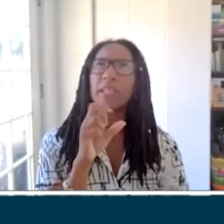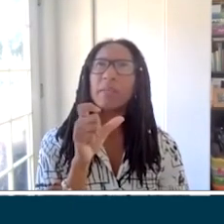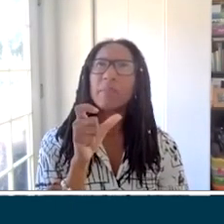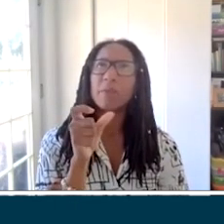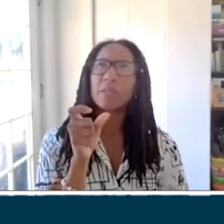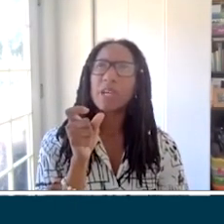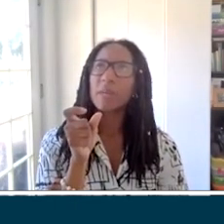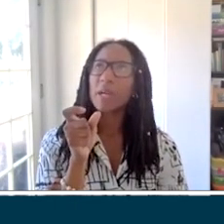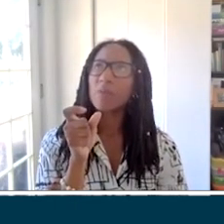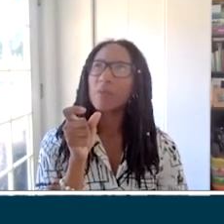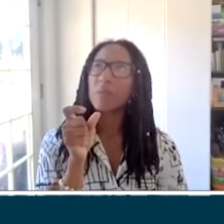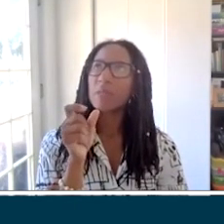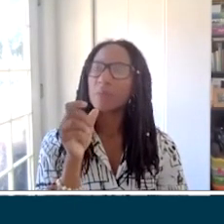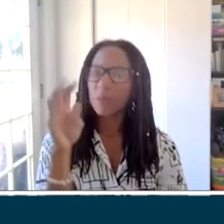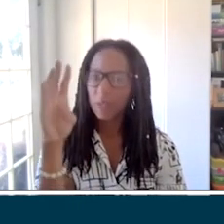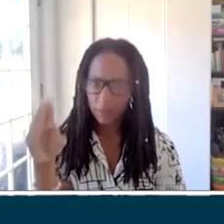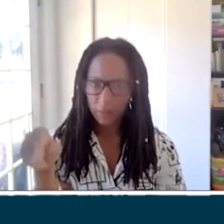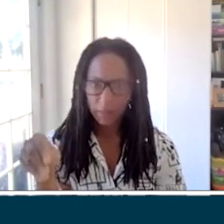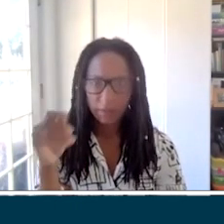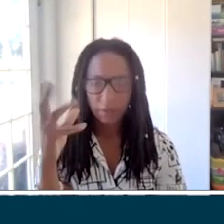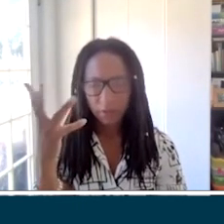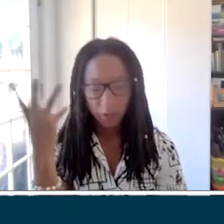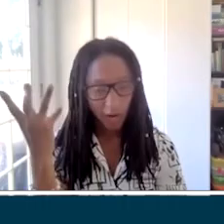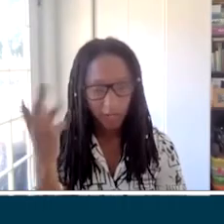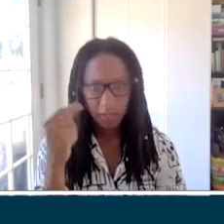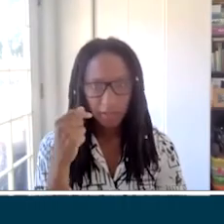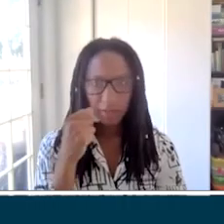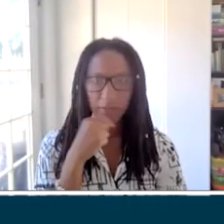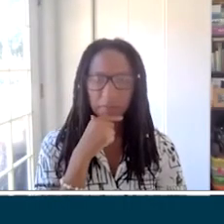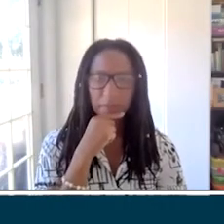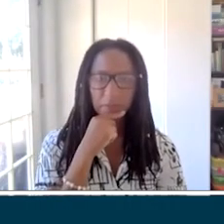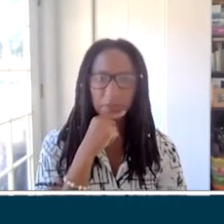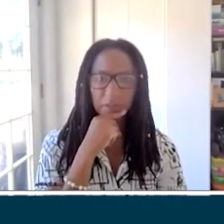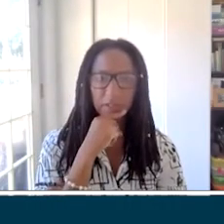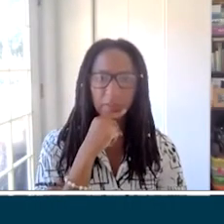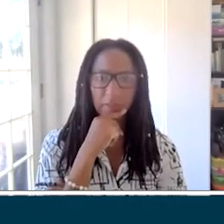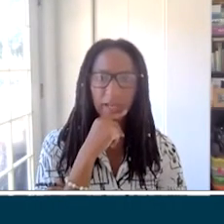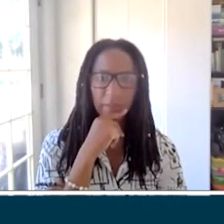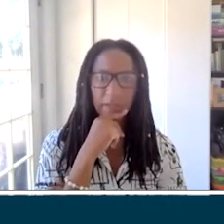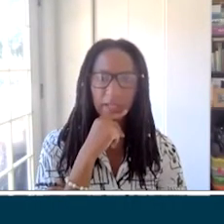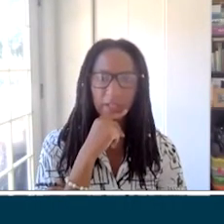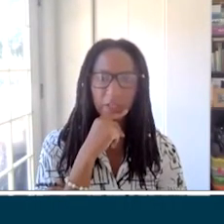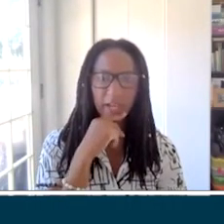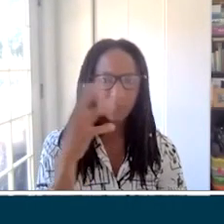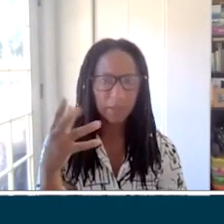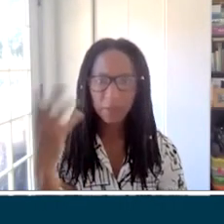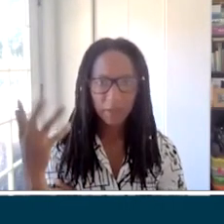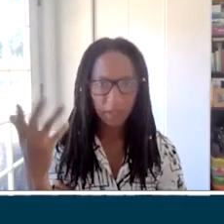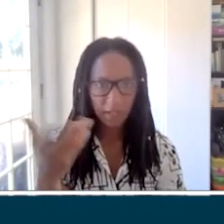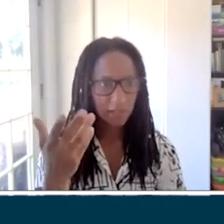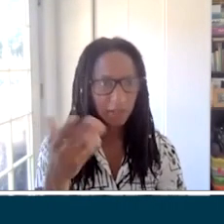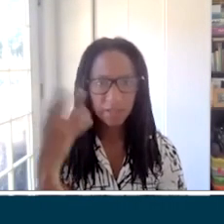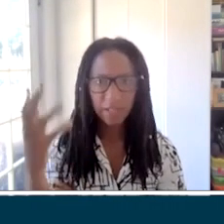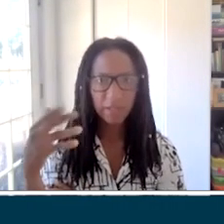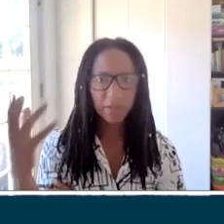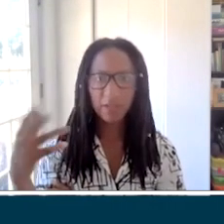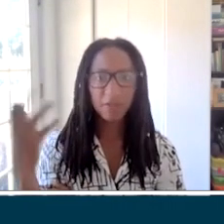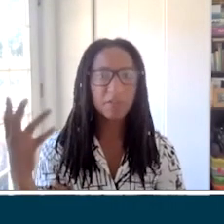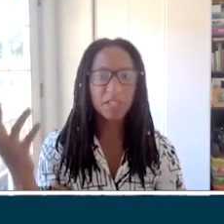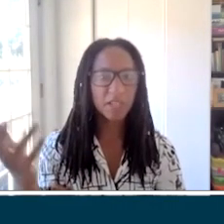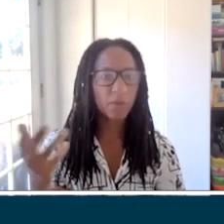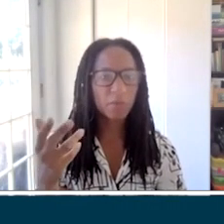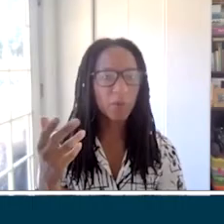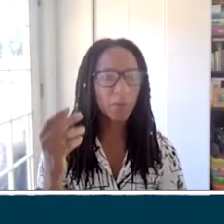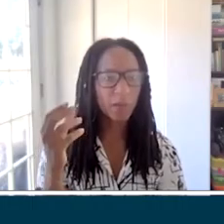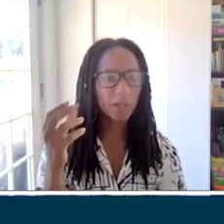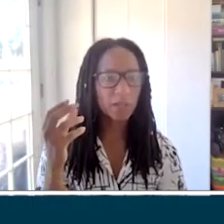what you were saying, a theme that was coming up for me and trying to see what was happening in the